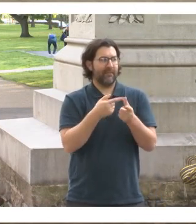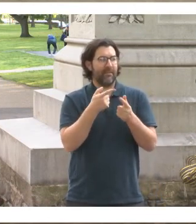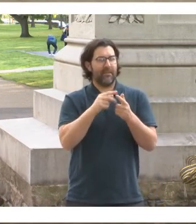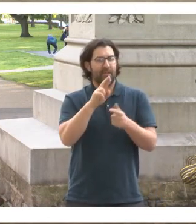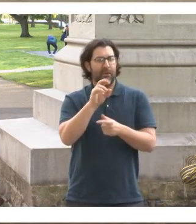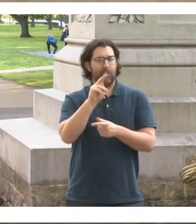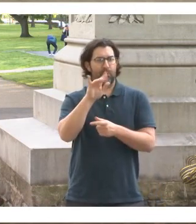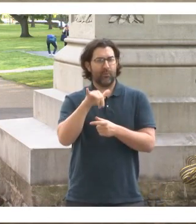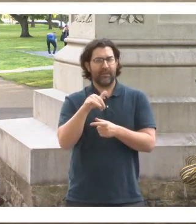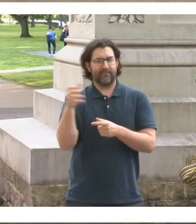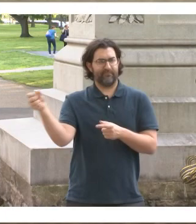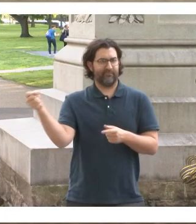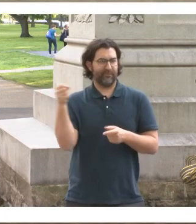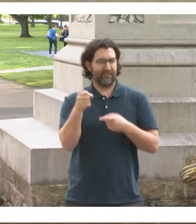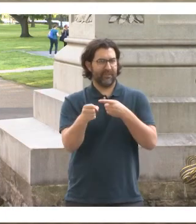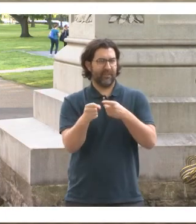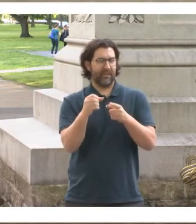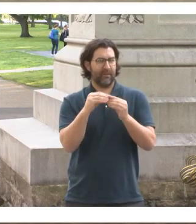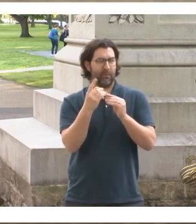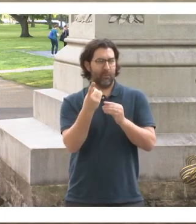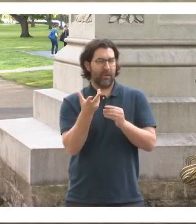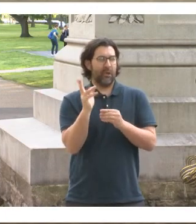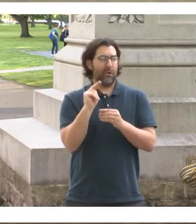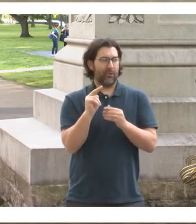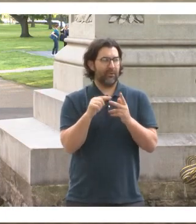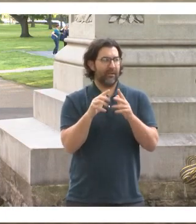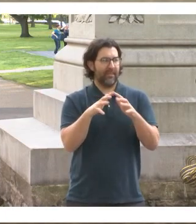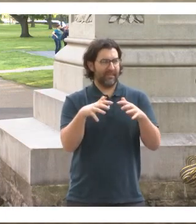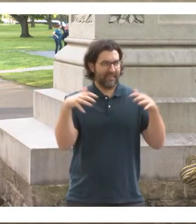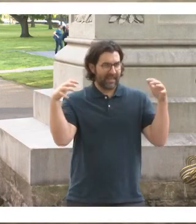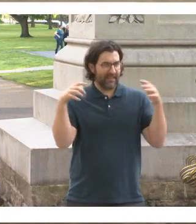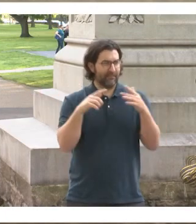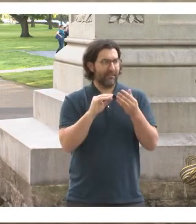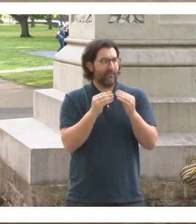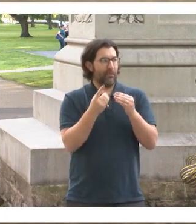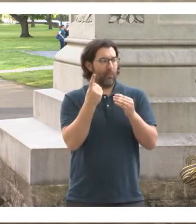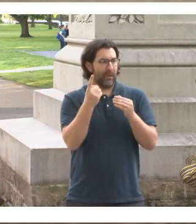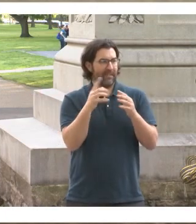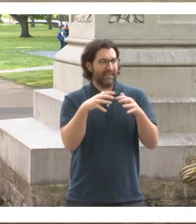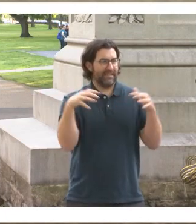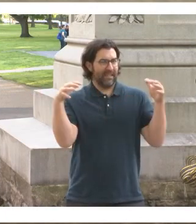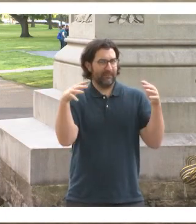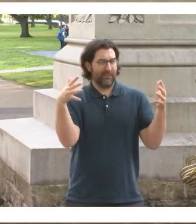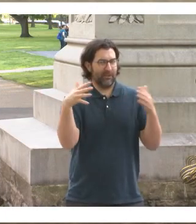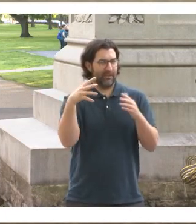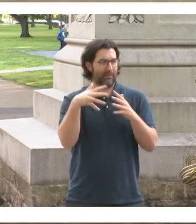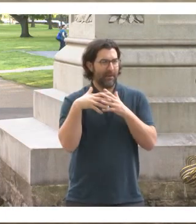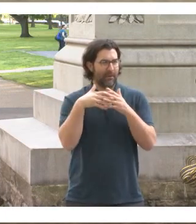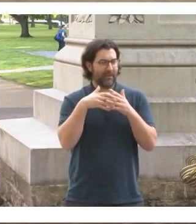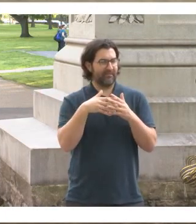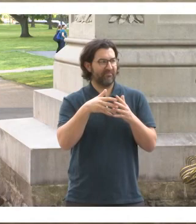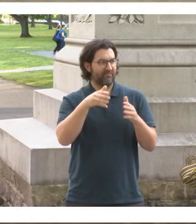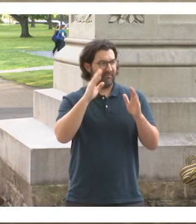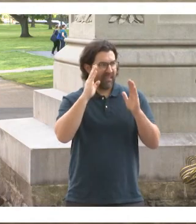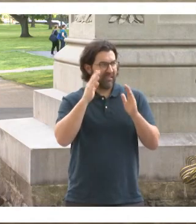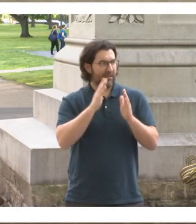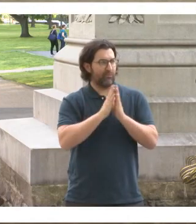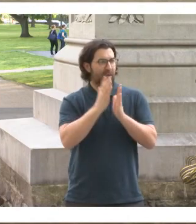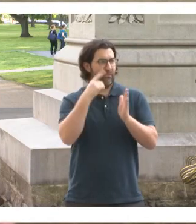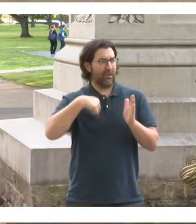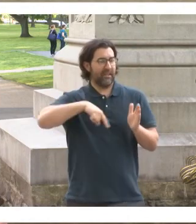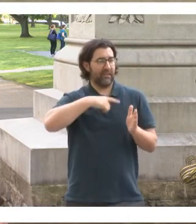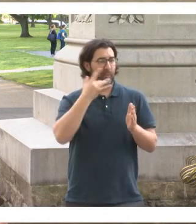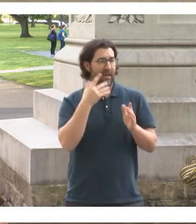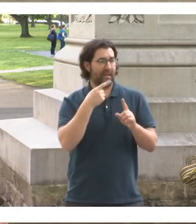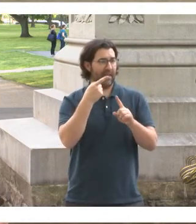Rooneys, y'all had the #1 football owners, then y'all had the stadiums, y'all got the #1 stadiums in America. Listen and pray for us, because next